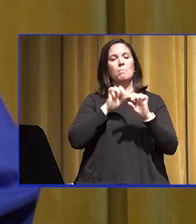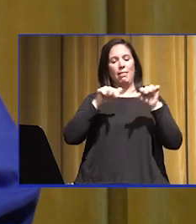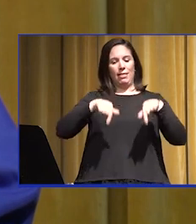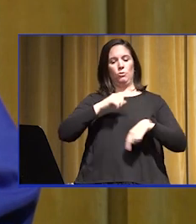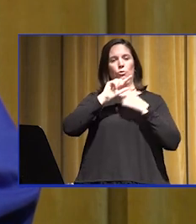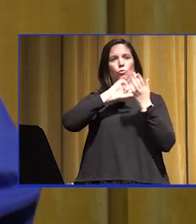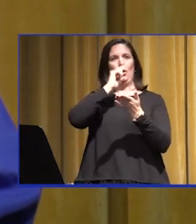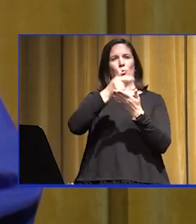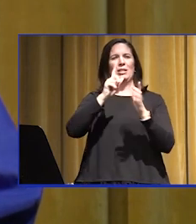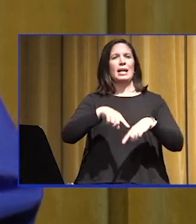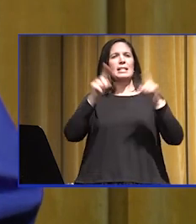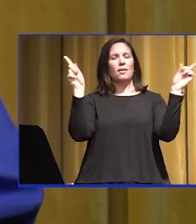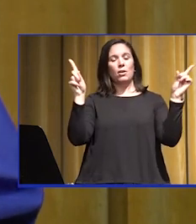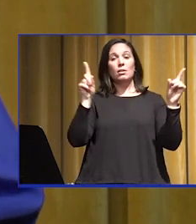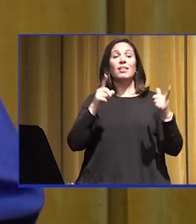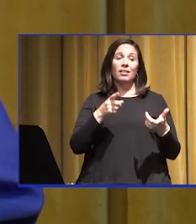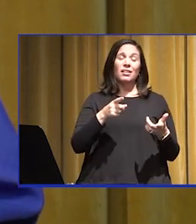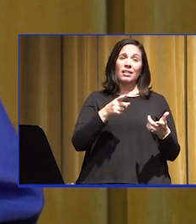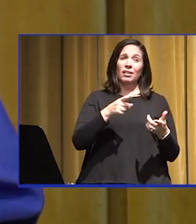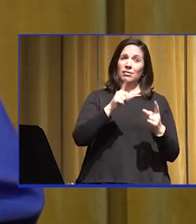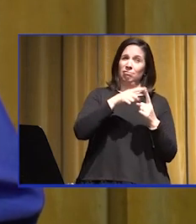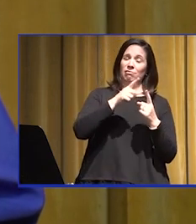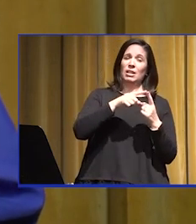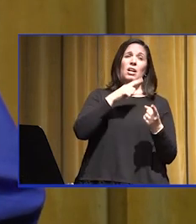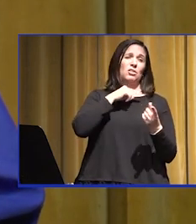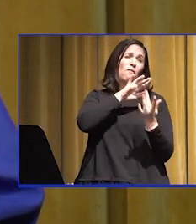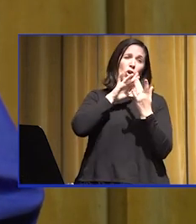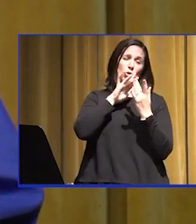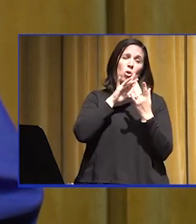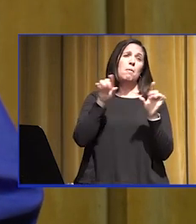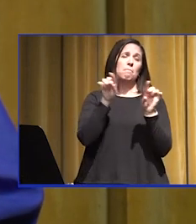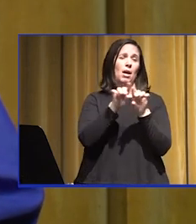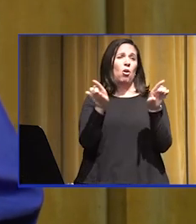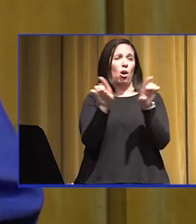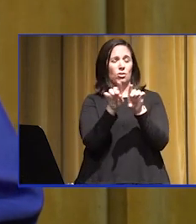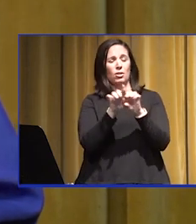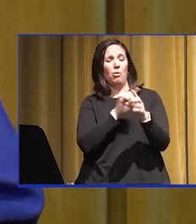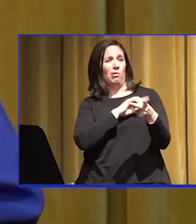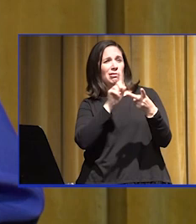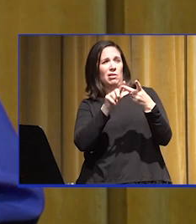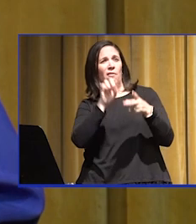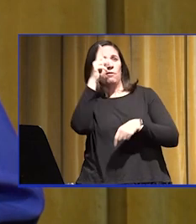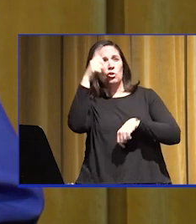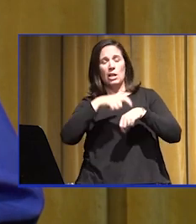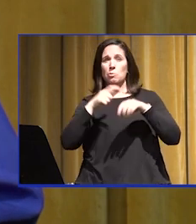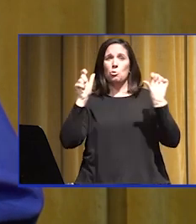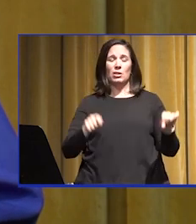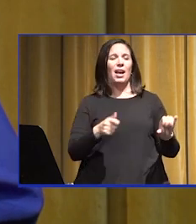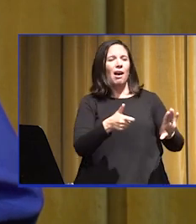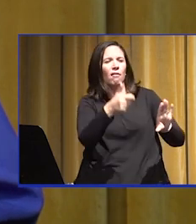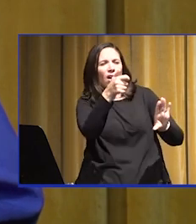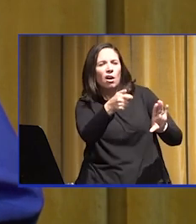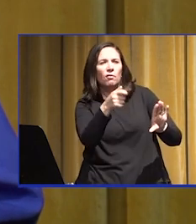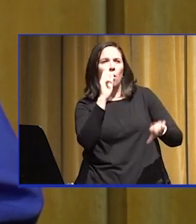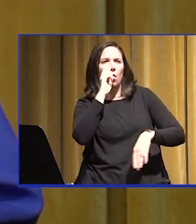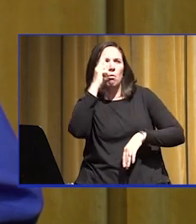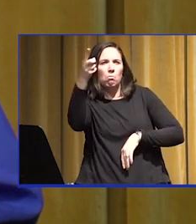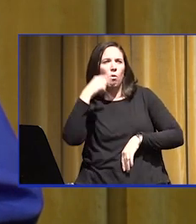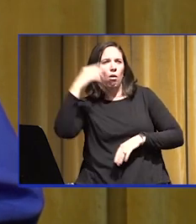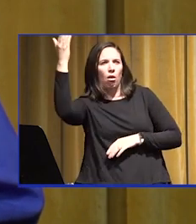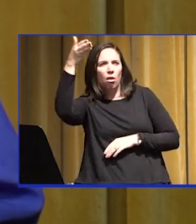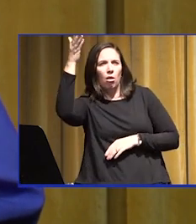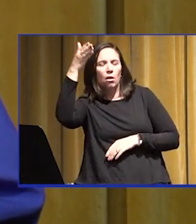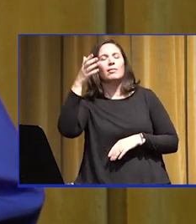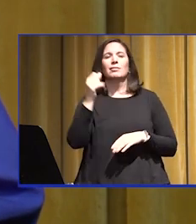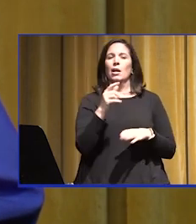graduation is different from all others, not only in the fact that it is virtual, but that for the first time ever, you can fast forward through the mind-numbing